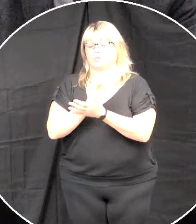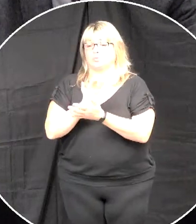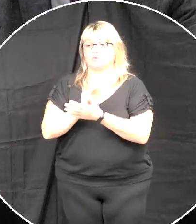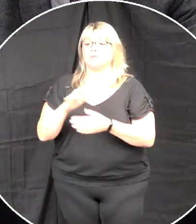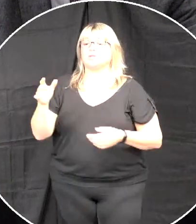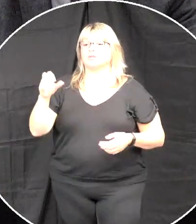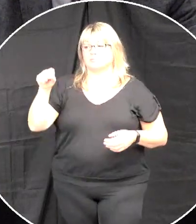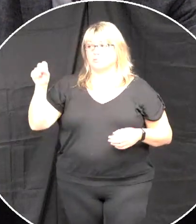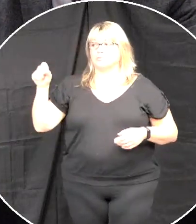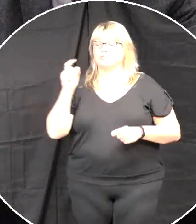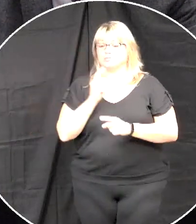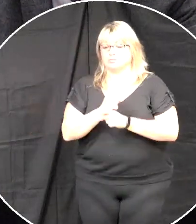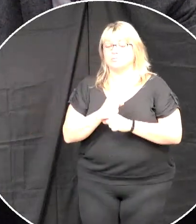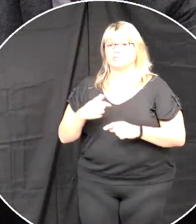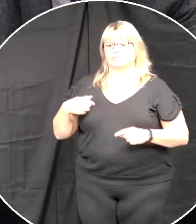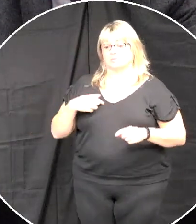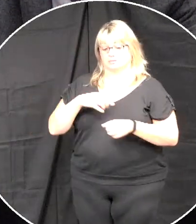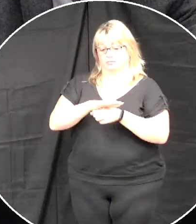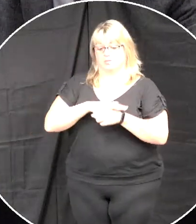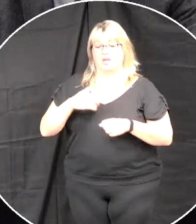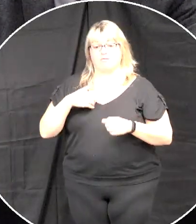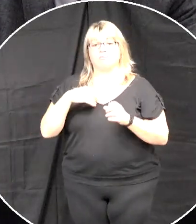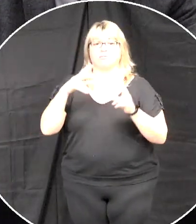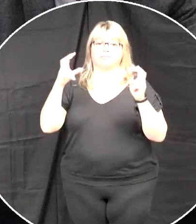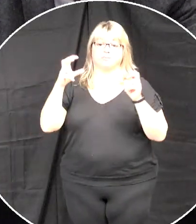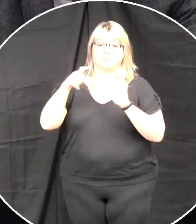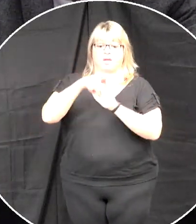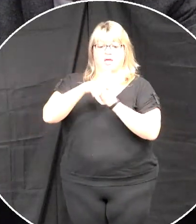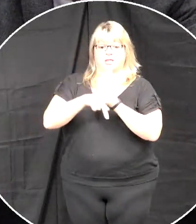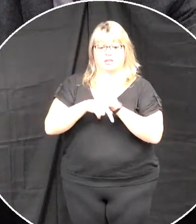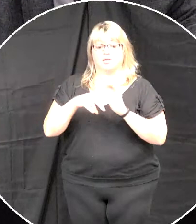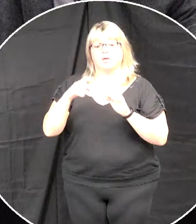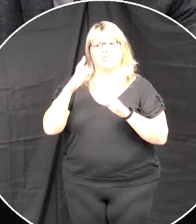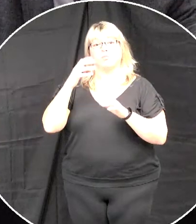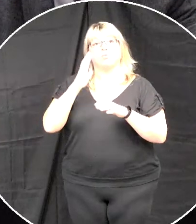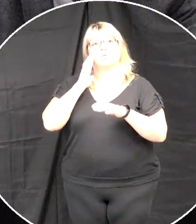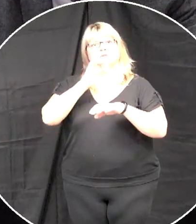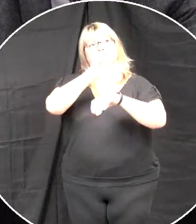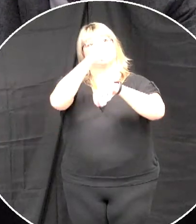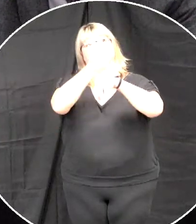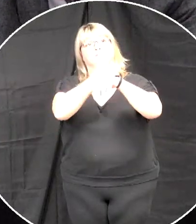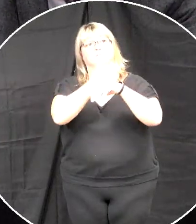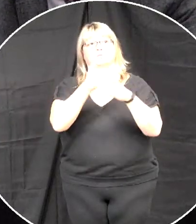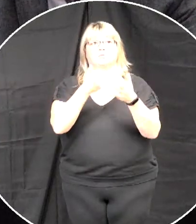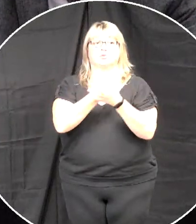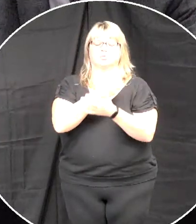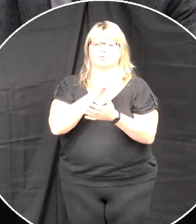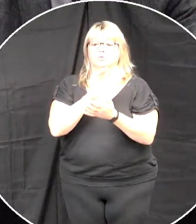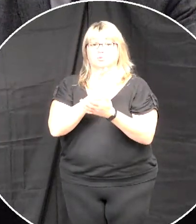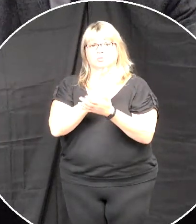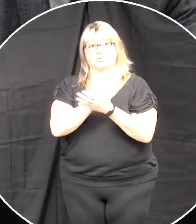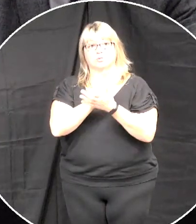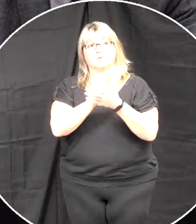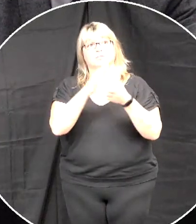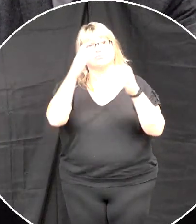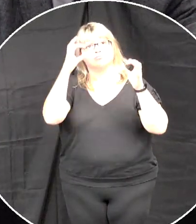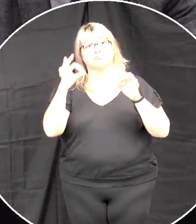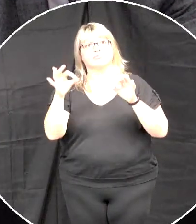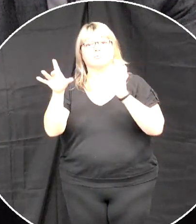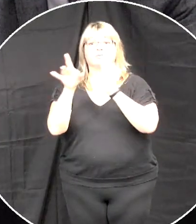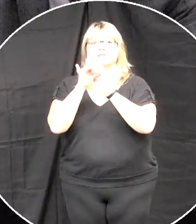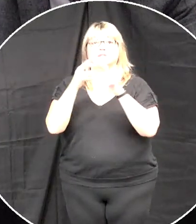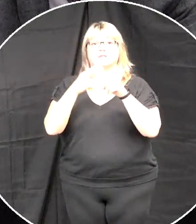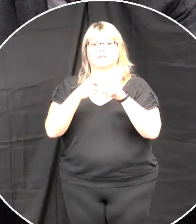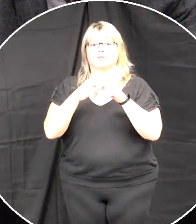an established policy on naming or renaming of a school. So our new